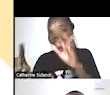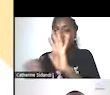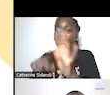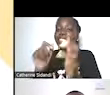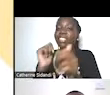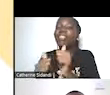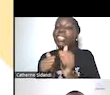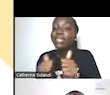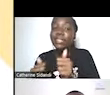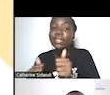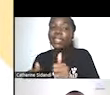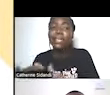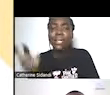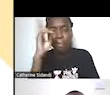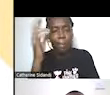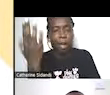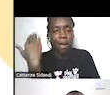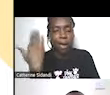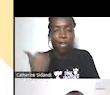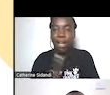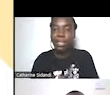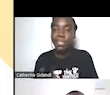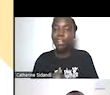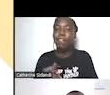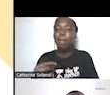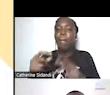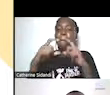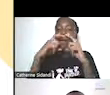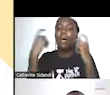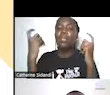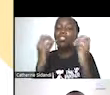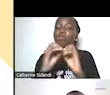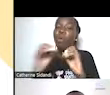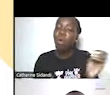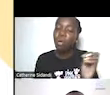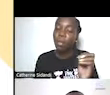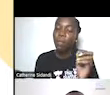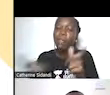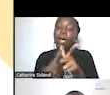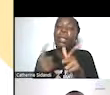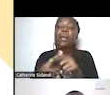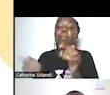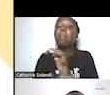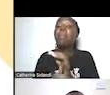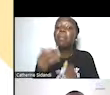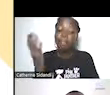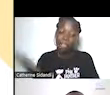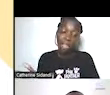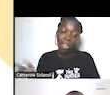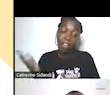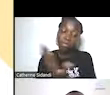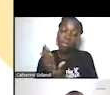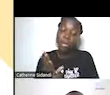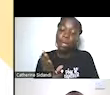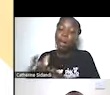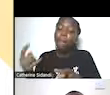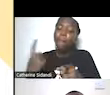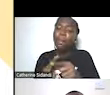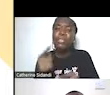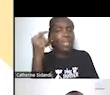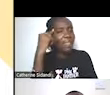masks before, when Corona just came, we didn't have masks. It was a problem that was there. Yeah. But was it a positive one